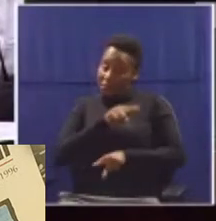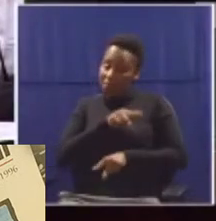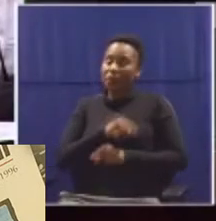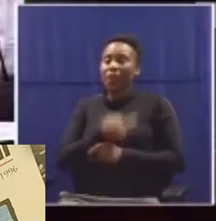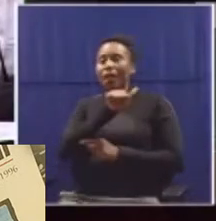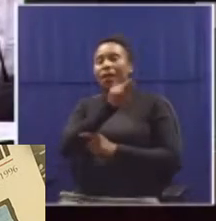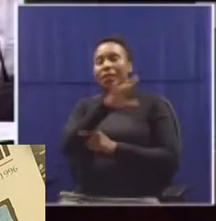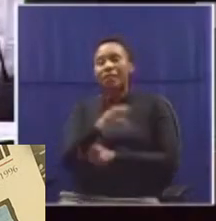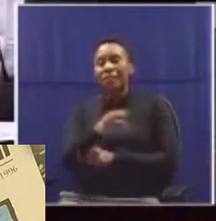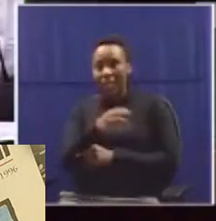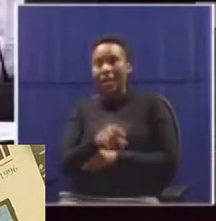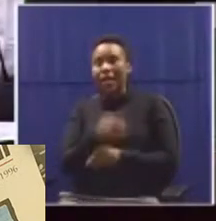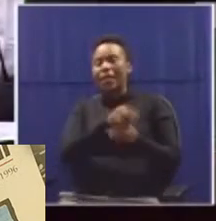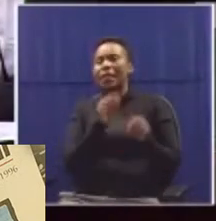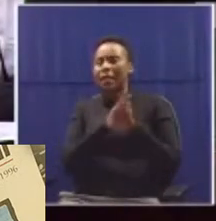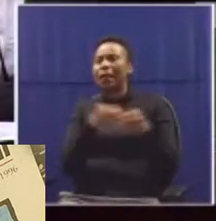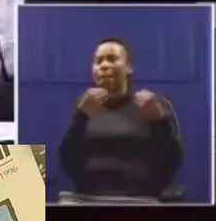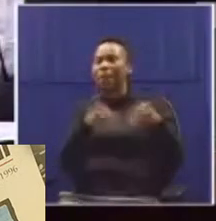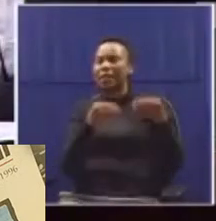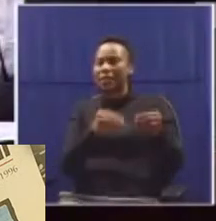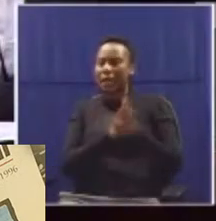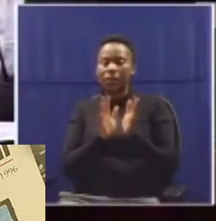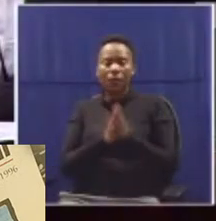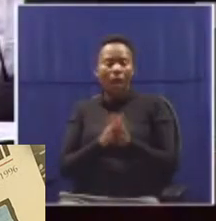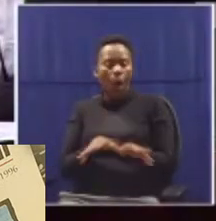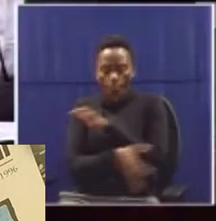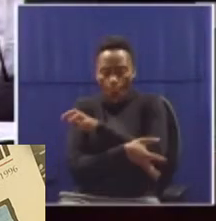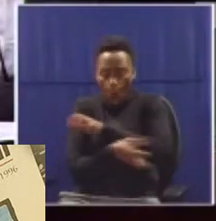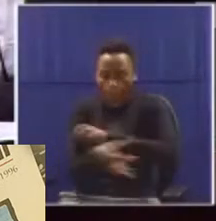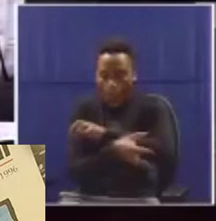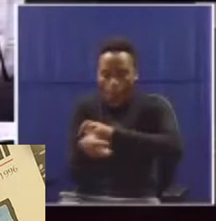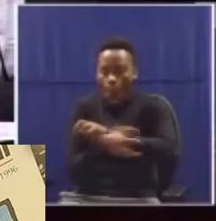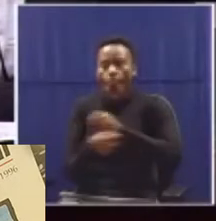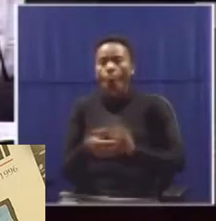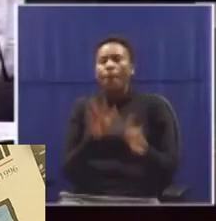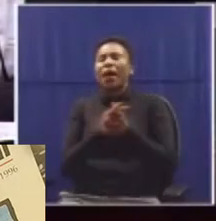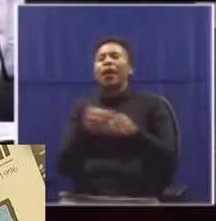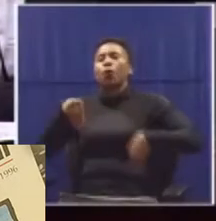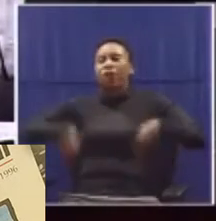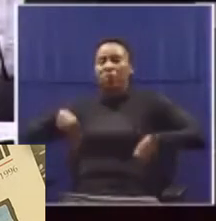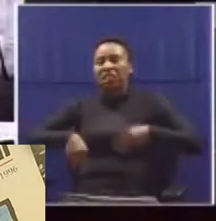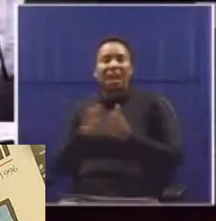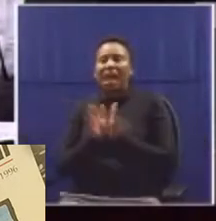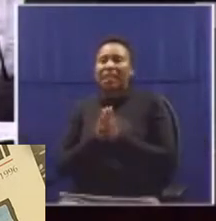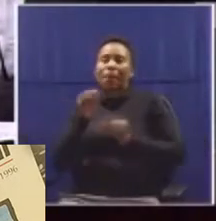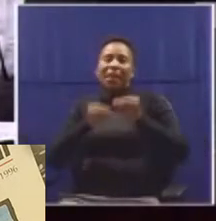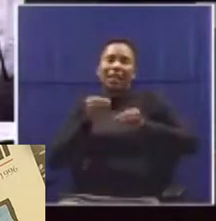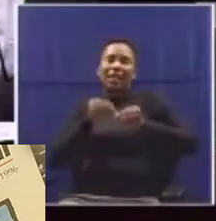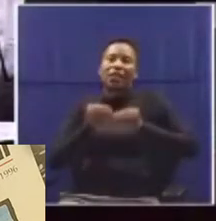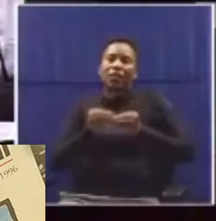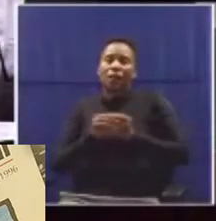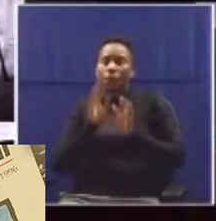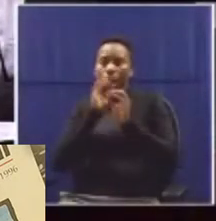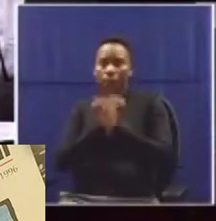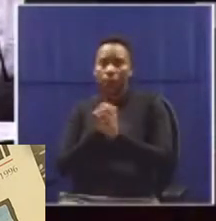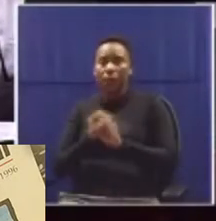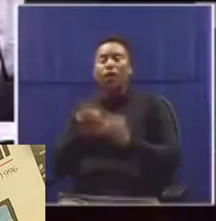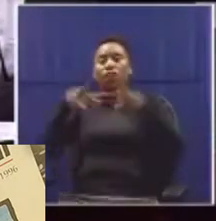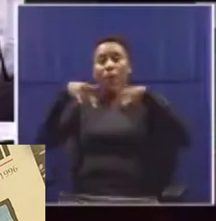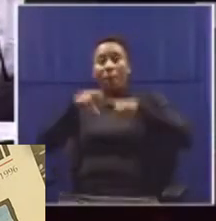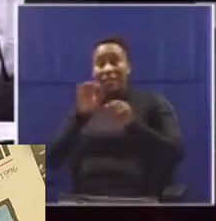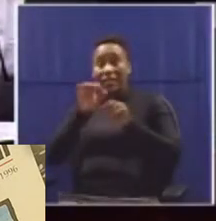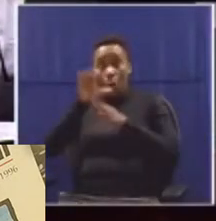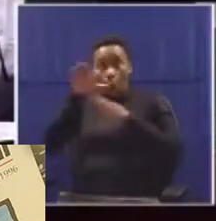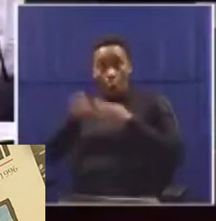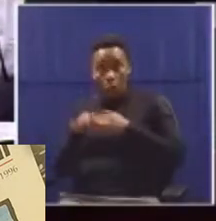The Entity has been hollowed out by years of corruption and lack of Maintenance chairperson in conclusion it